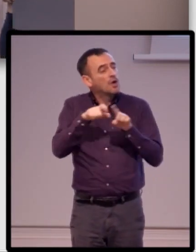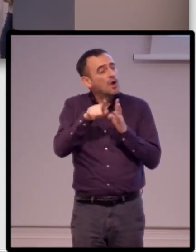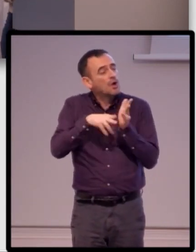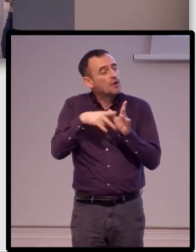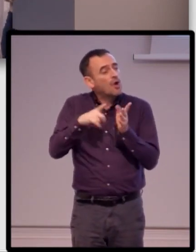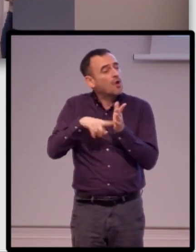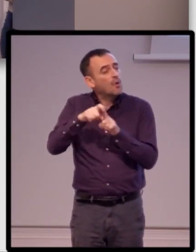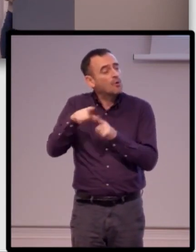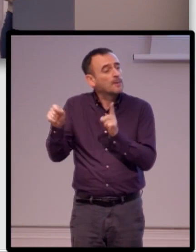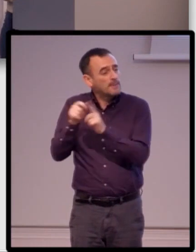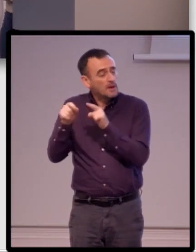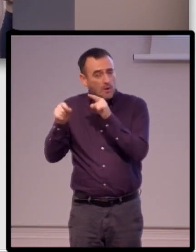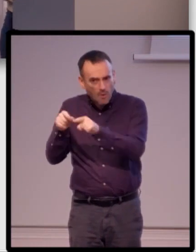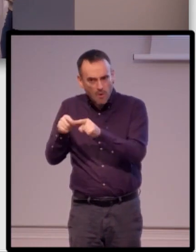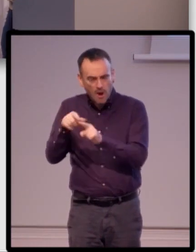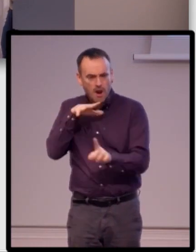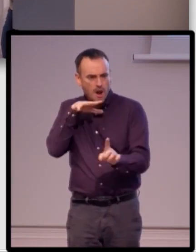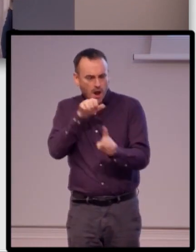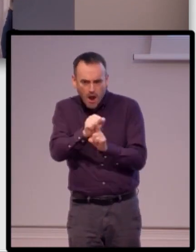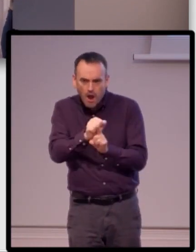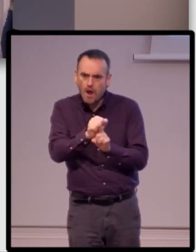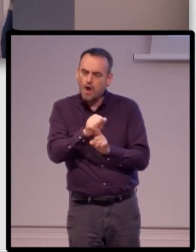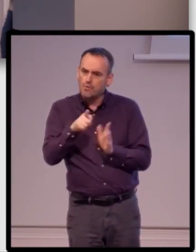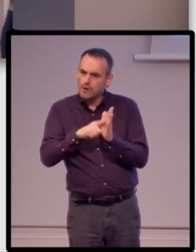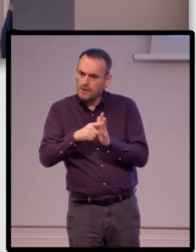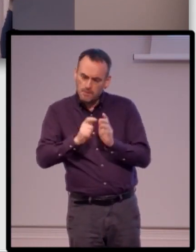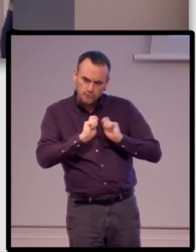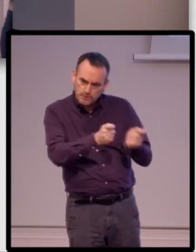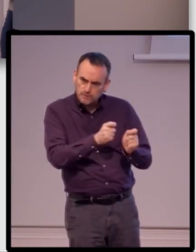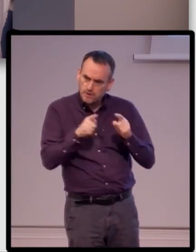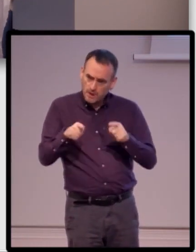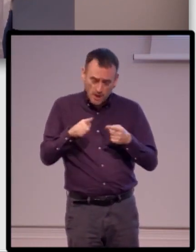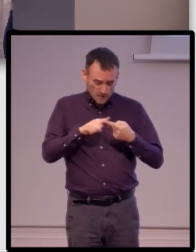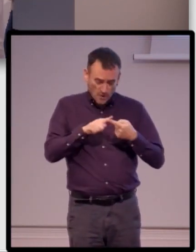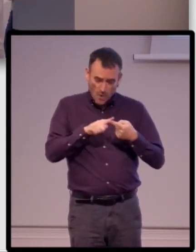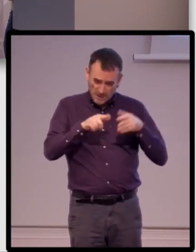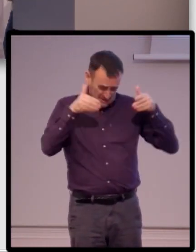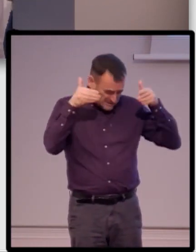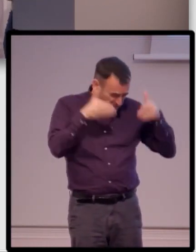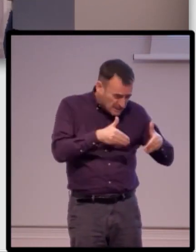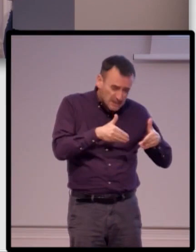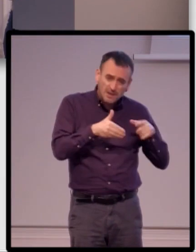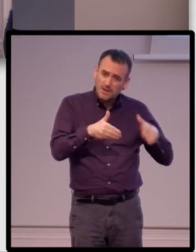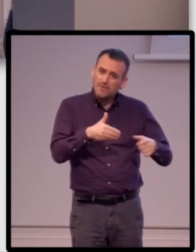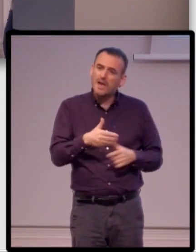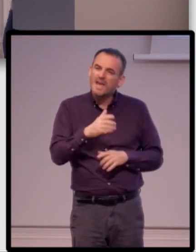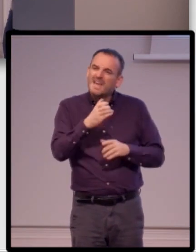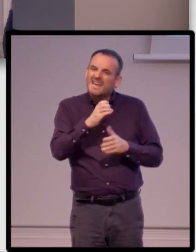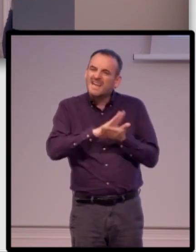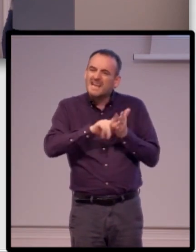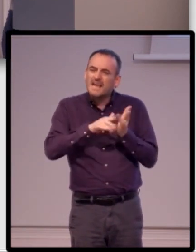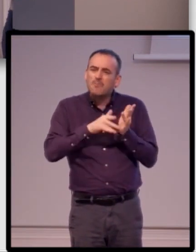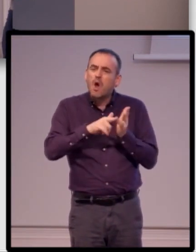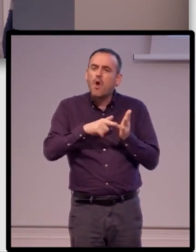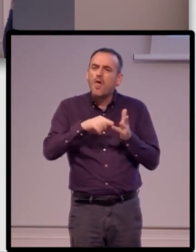curative approach towards leukemia, consisting of intensive chemotherapy followed by cranial irradiation. And